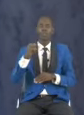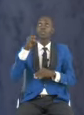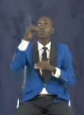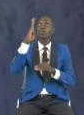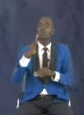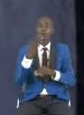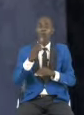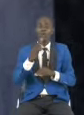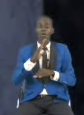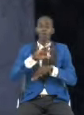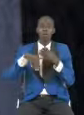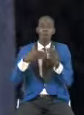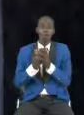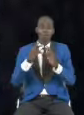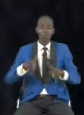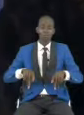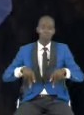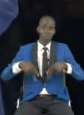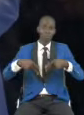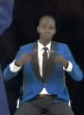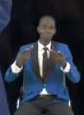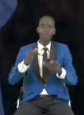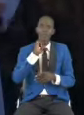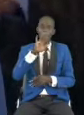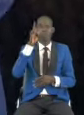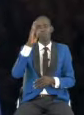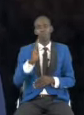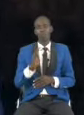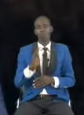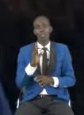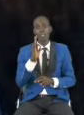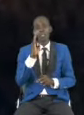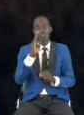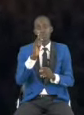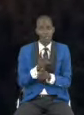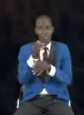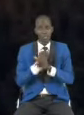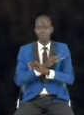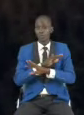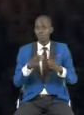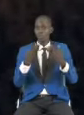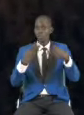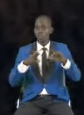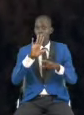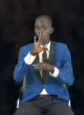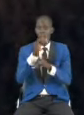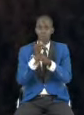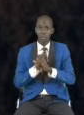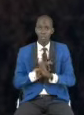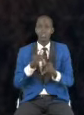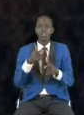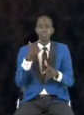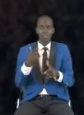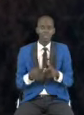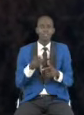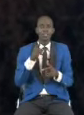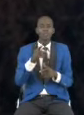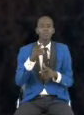you keep that birthright and you don't sell that birthright because of a plate of rice